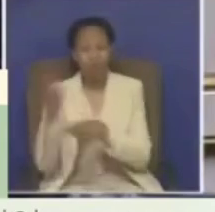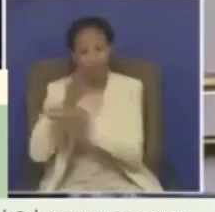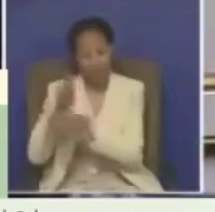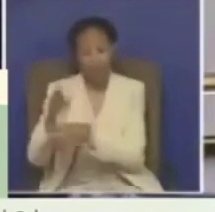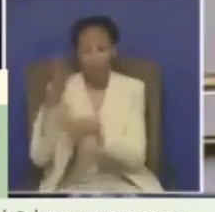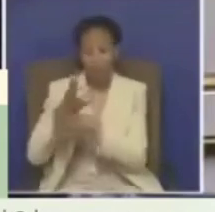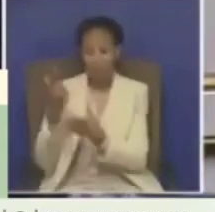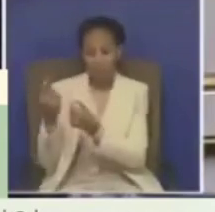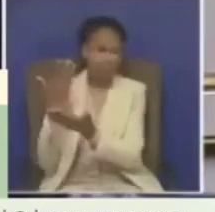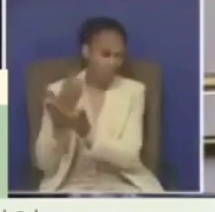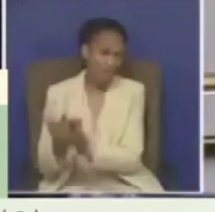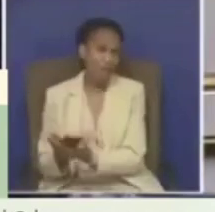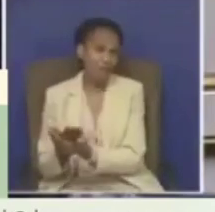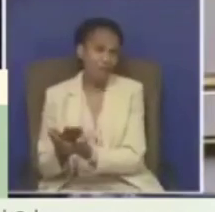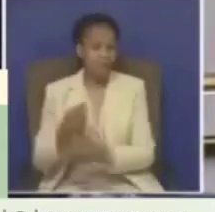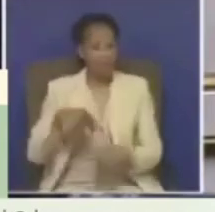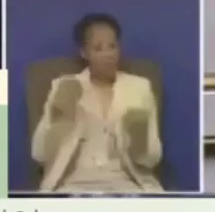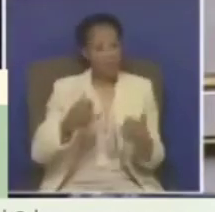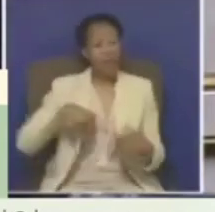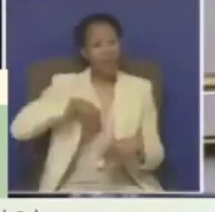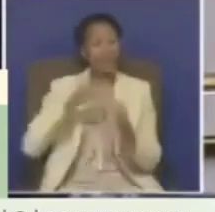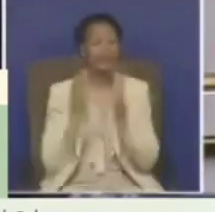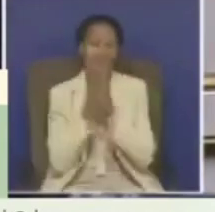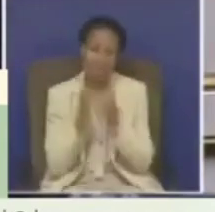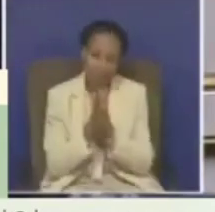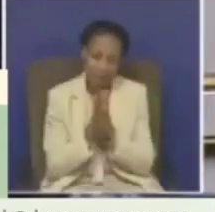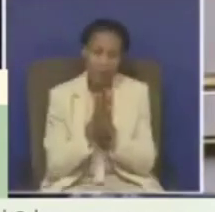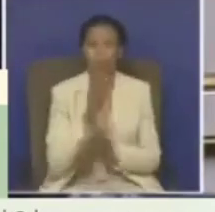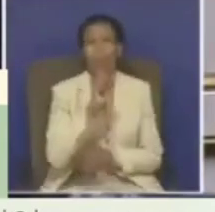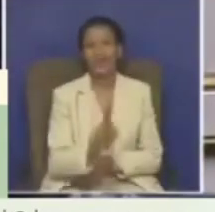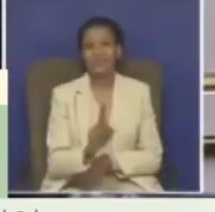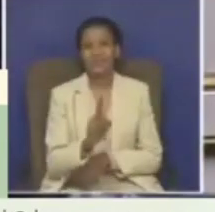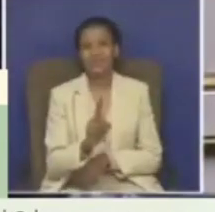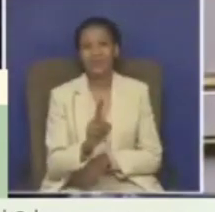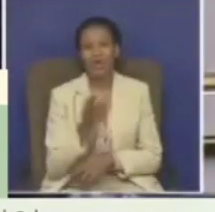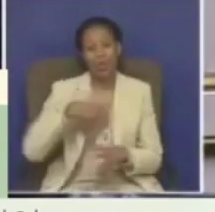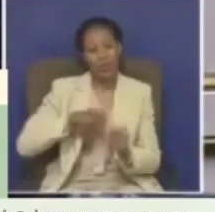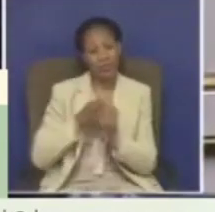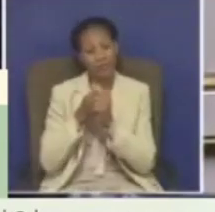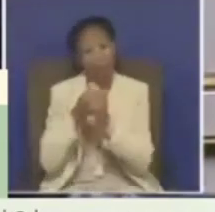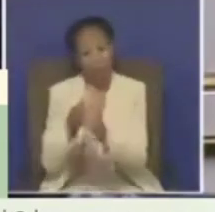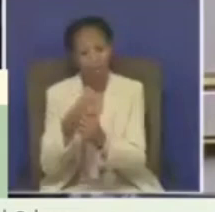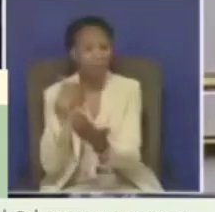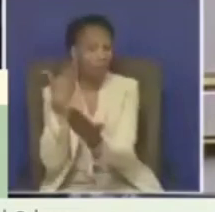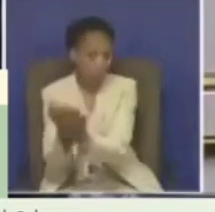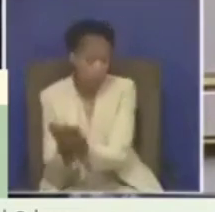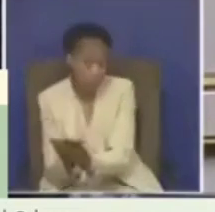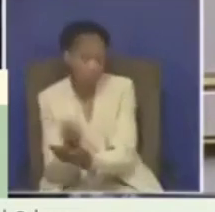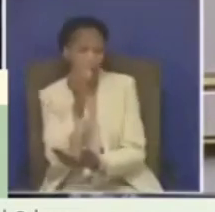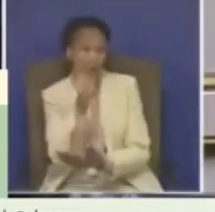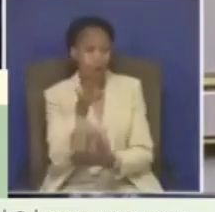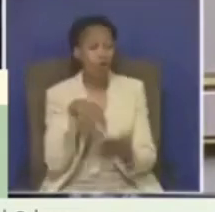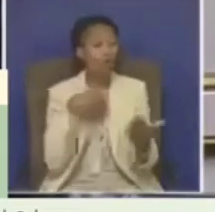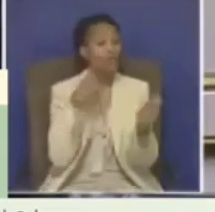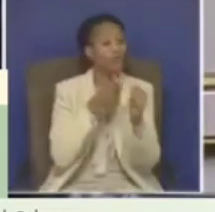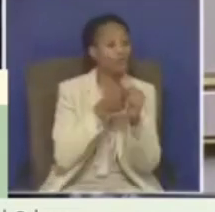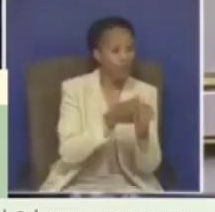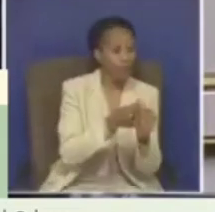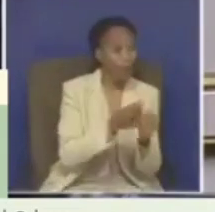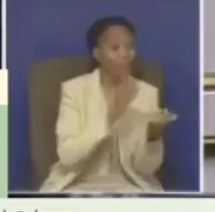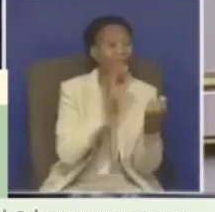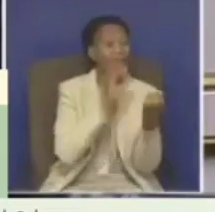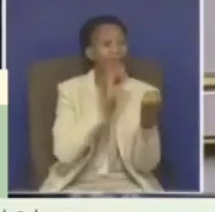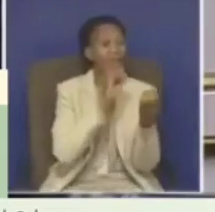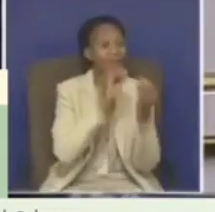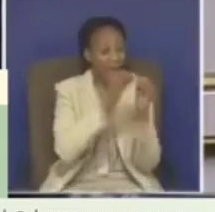job. What we are asking now is, do we follow the amendment and let the